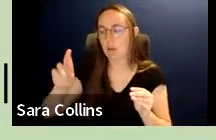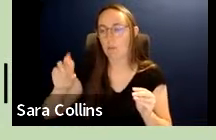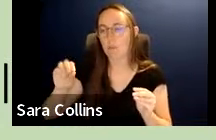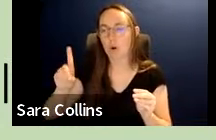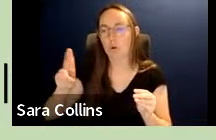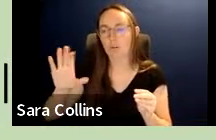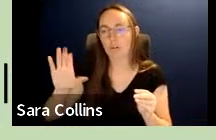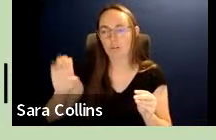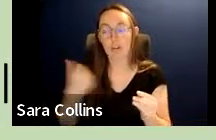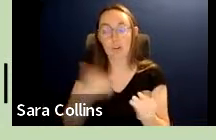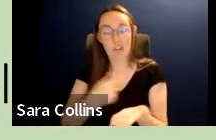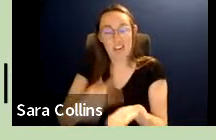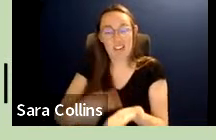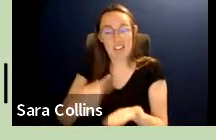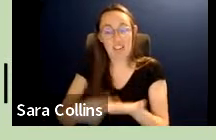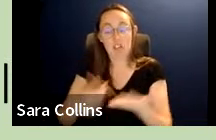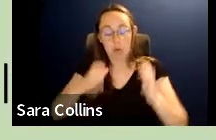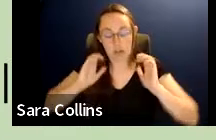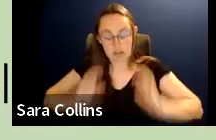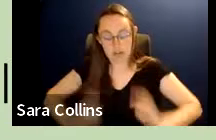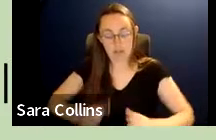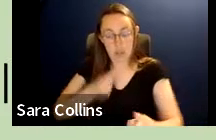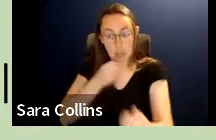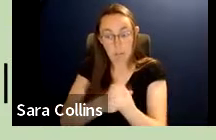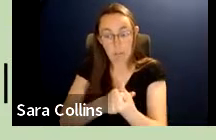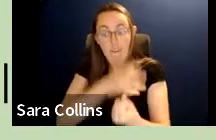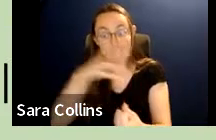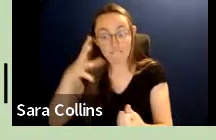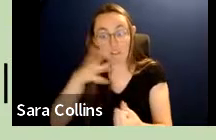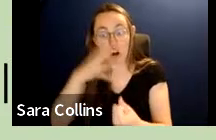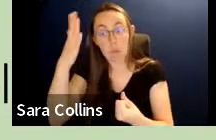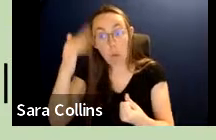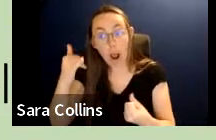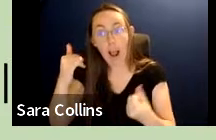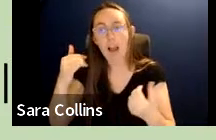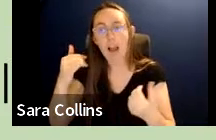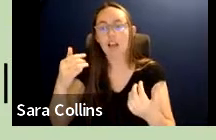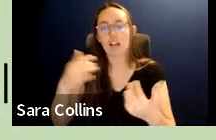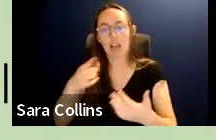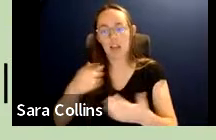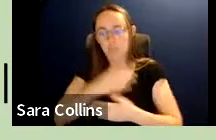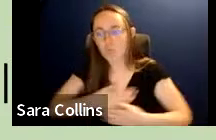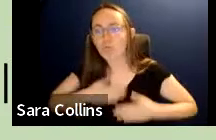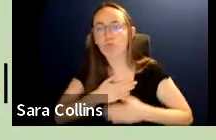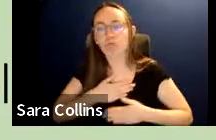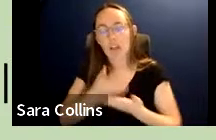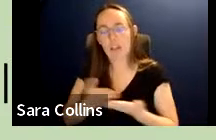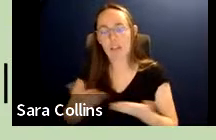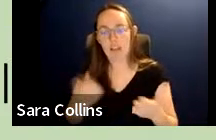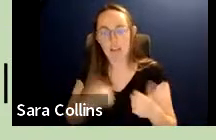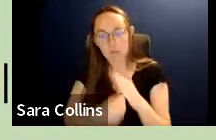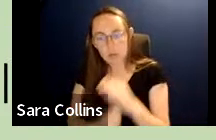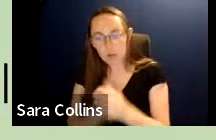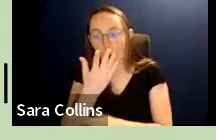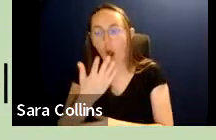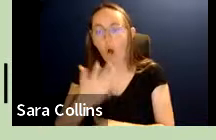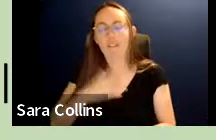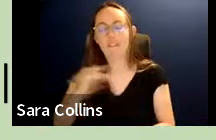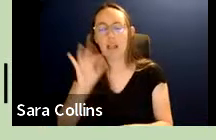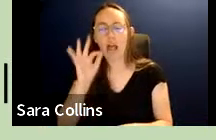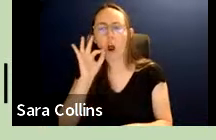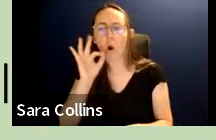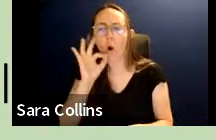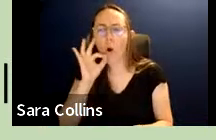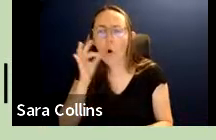want customers to support this farm because they really like what we're growing. They feel like these are the best strawberries they've ever tasted,